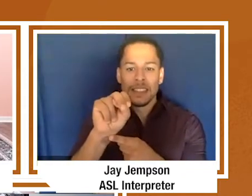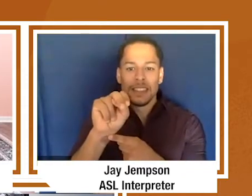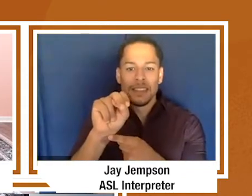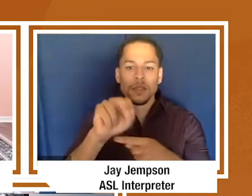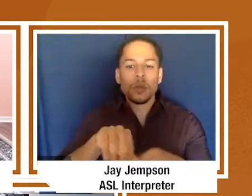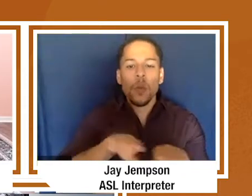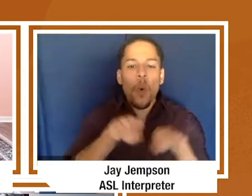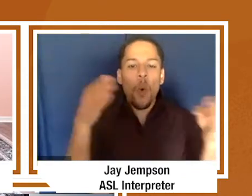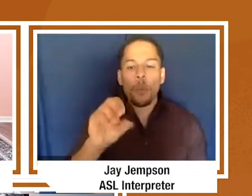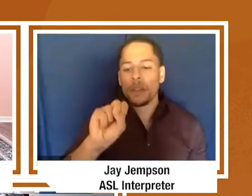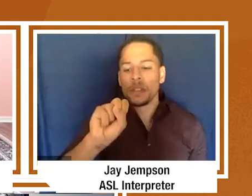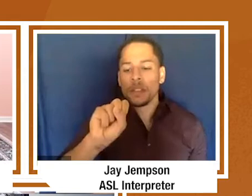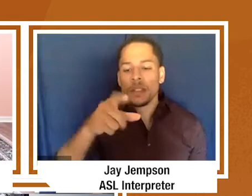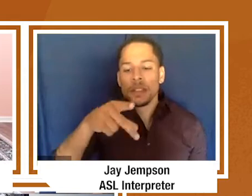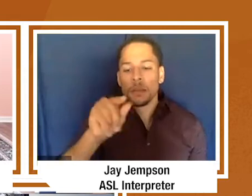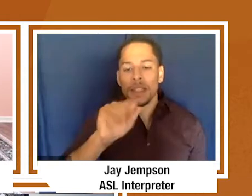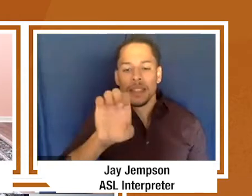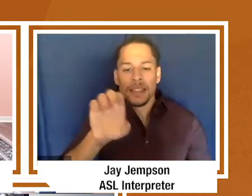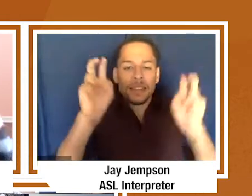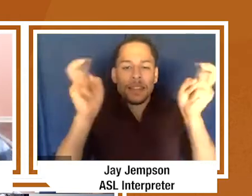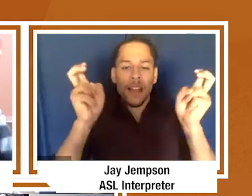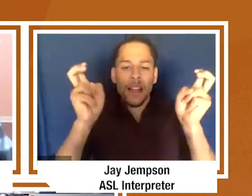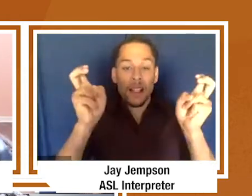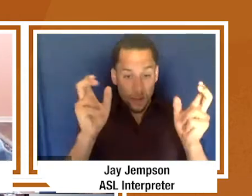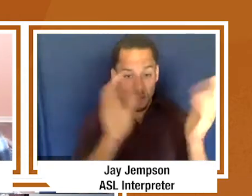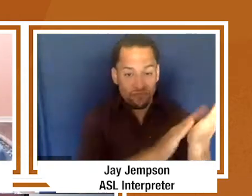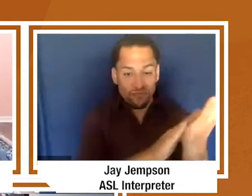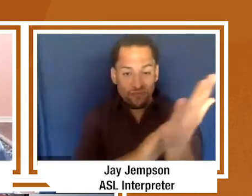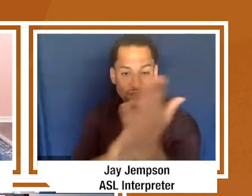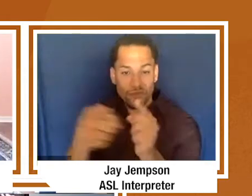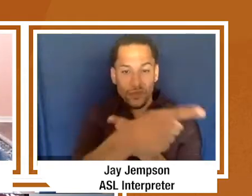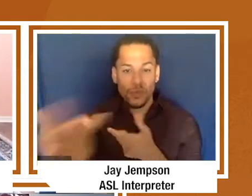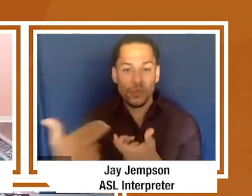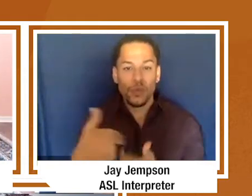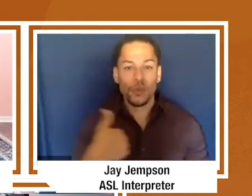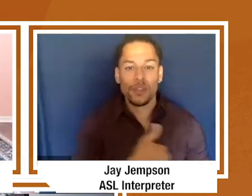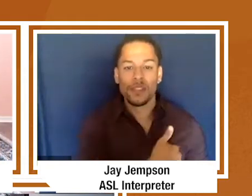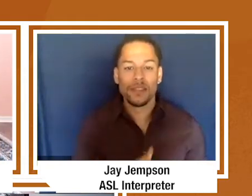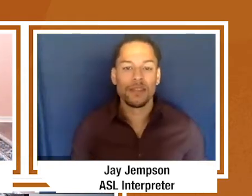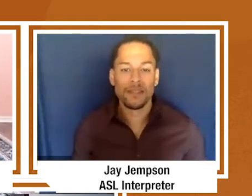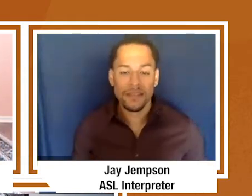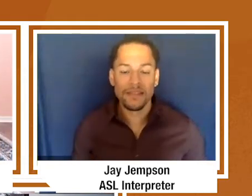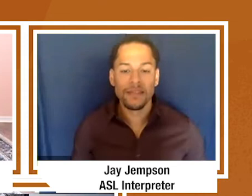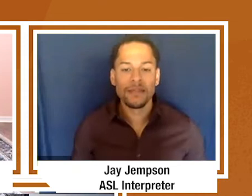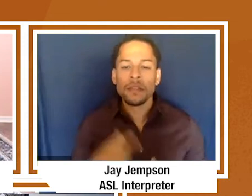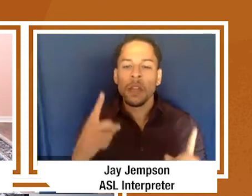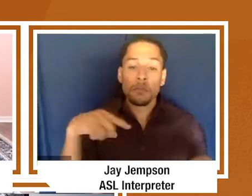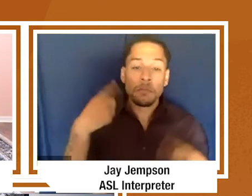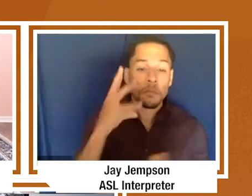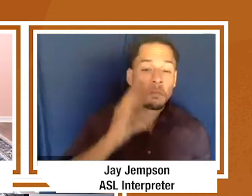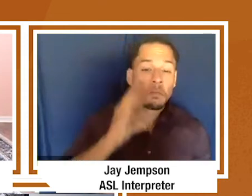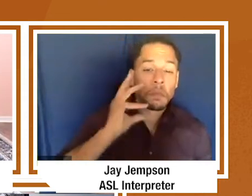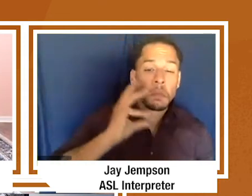for being back in place and space. So happy to be here with all of you. We've experienced so much.